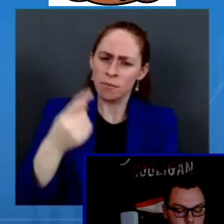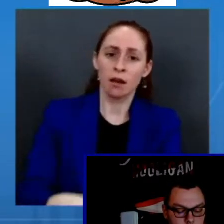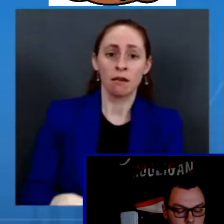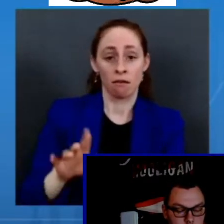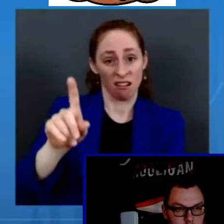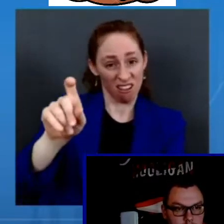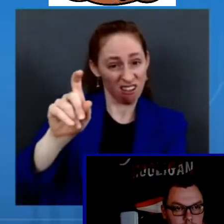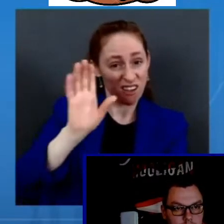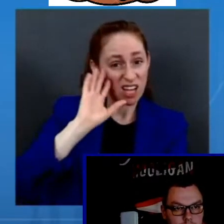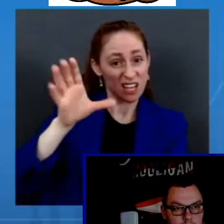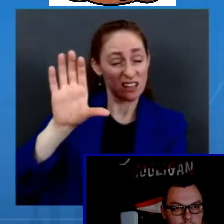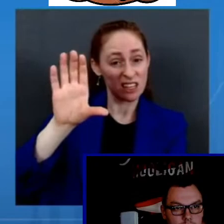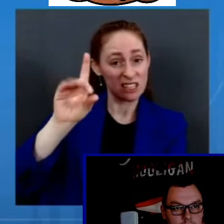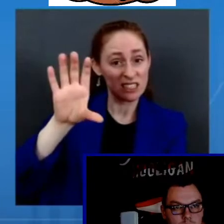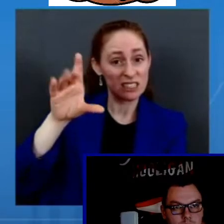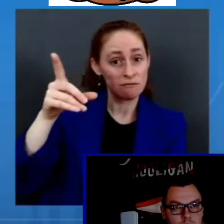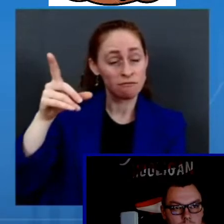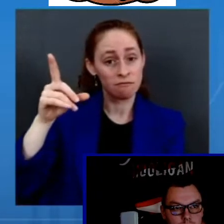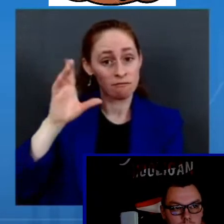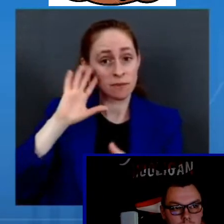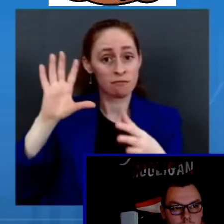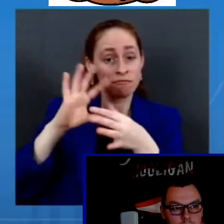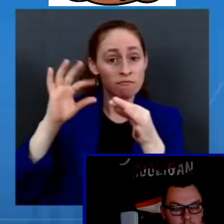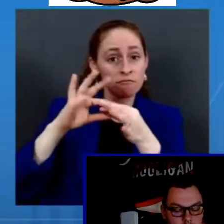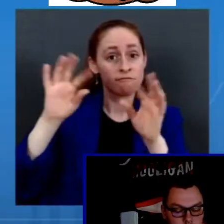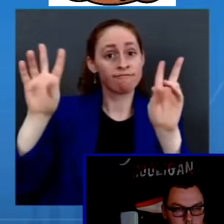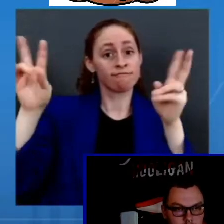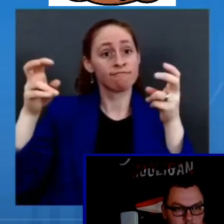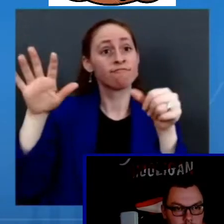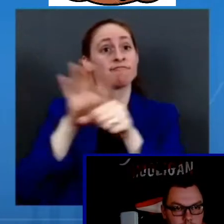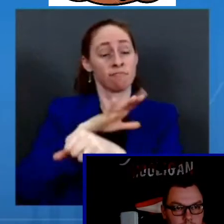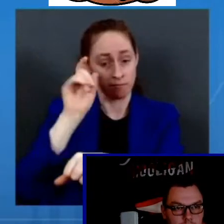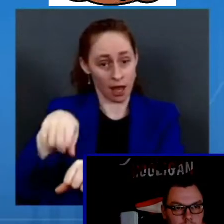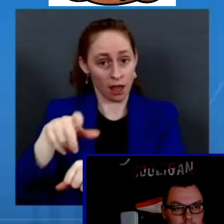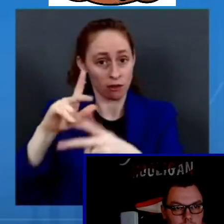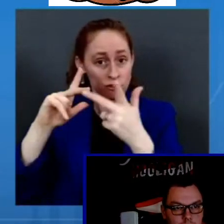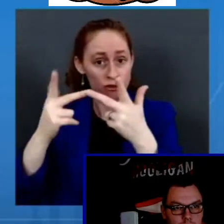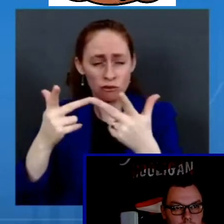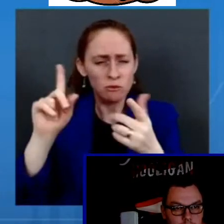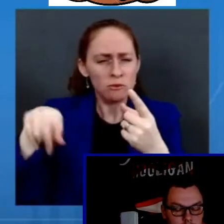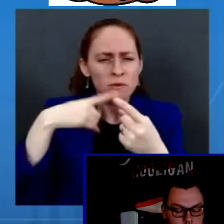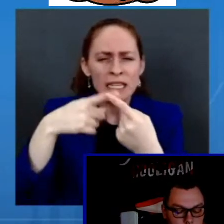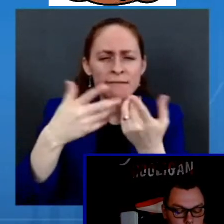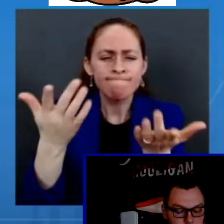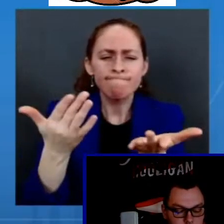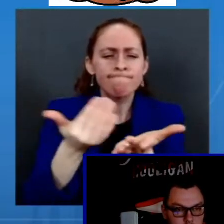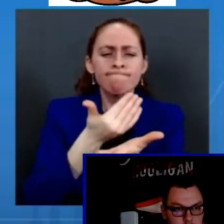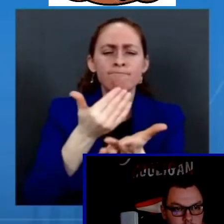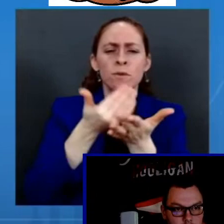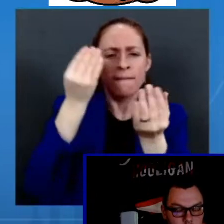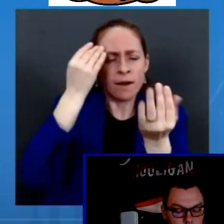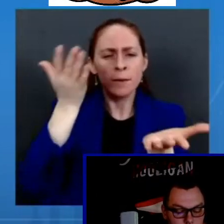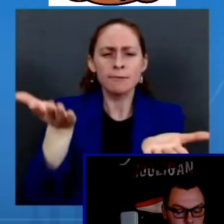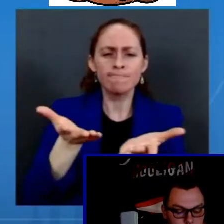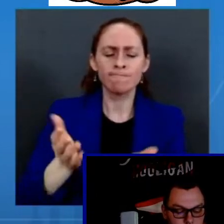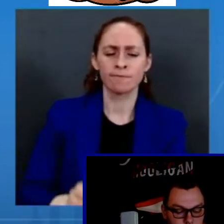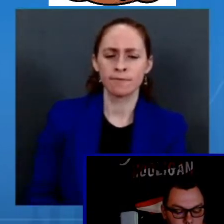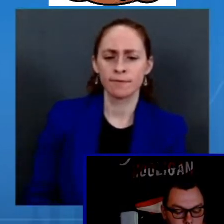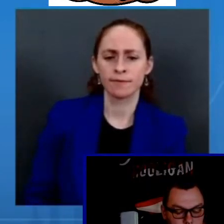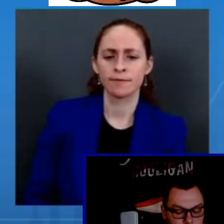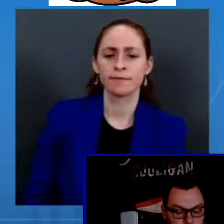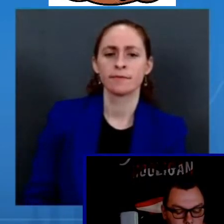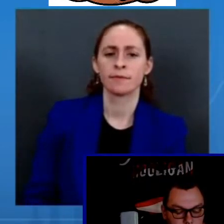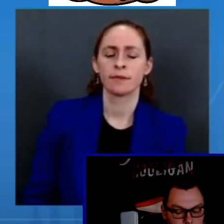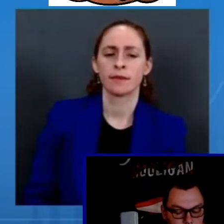and modifying the definition. Yeah, I think that you just heard from Dr. Fauci as to how we are recommending people